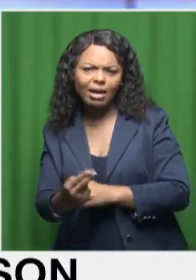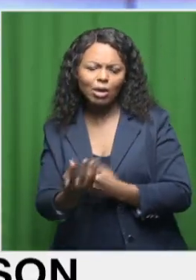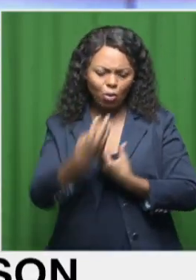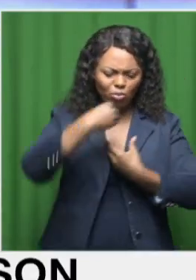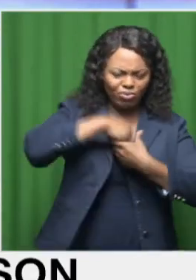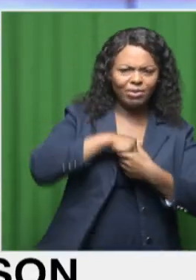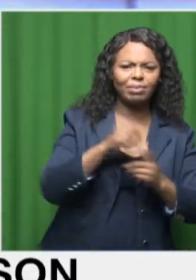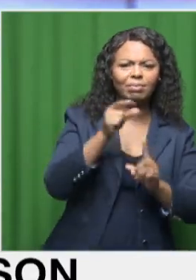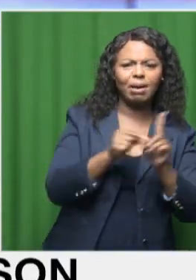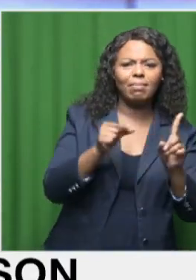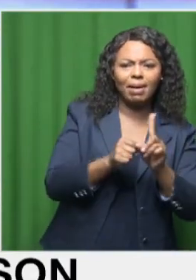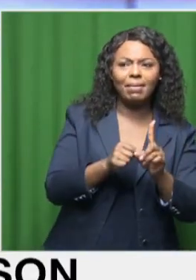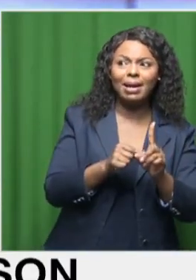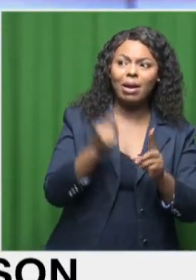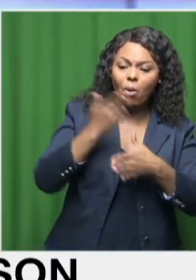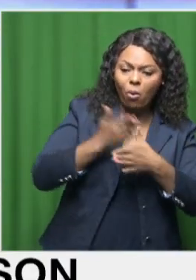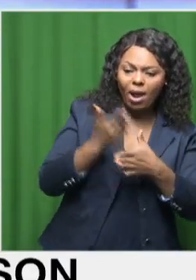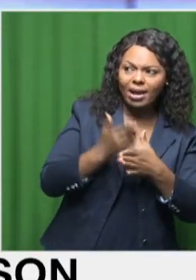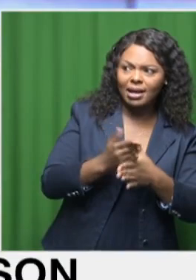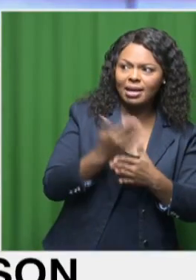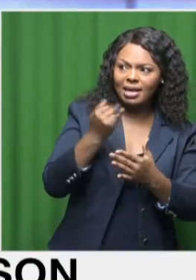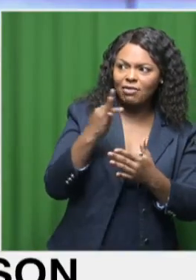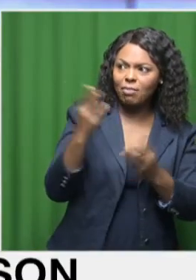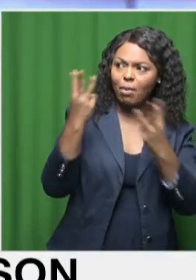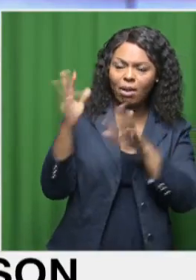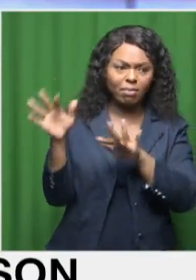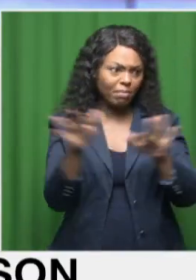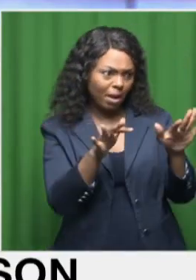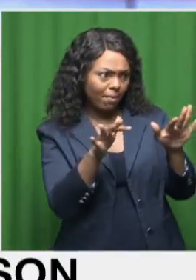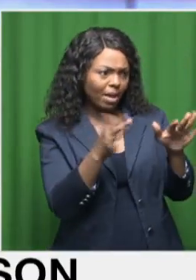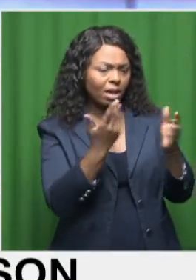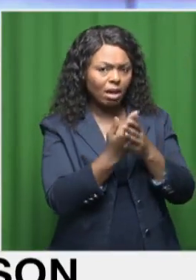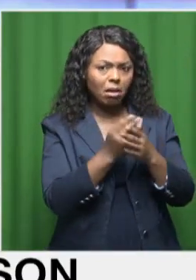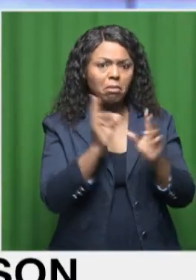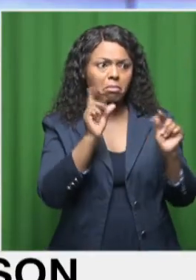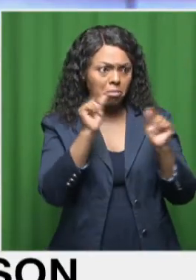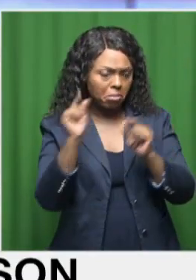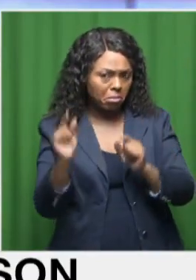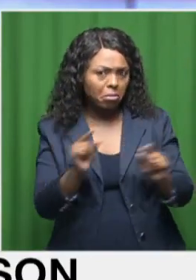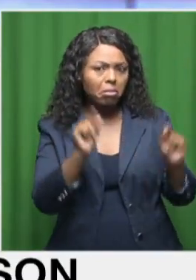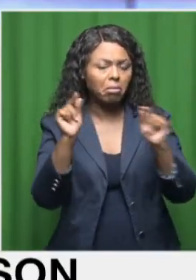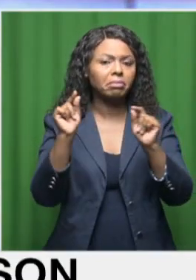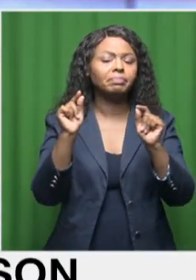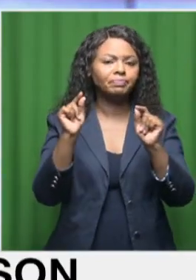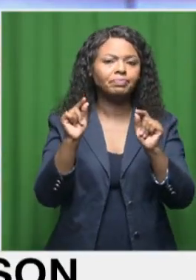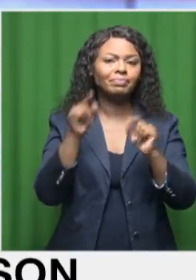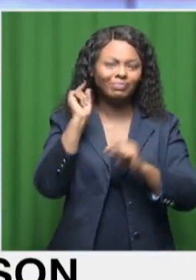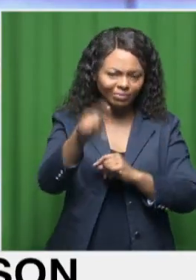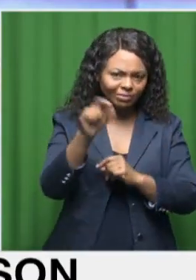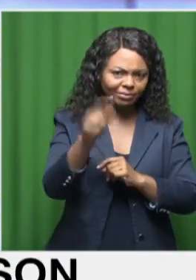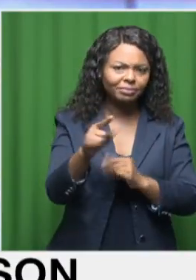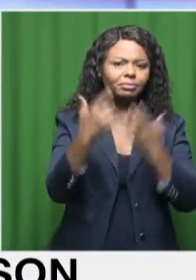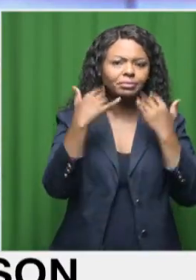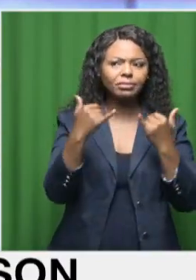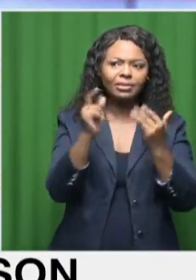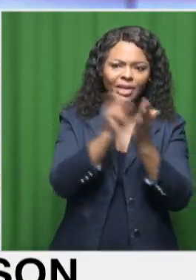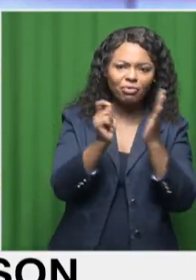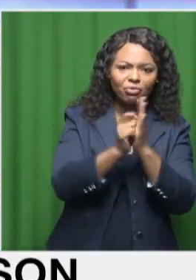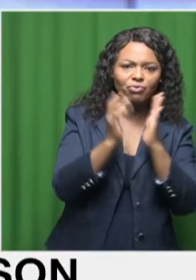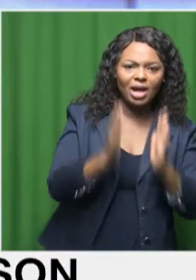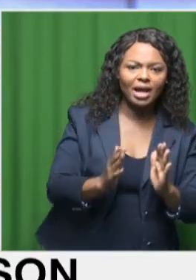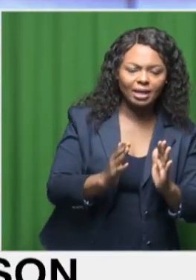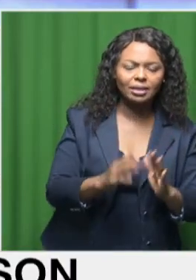that speak to people that are watching that work with contemporary eyes. And that is how you take a writer.